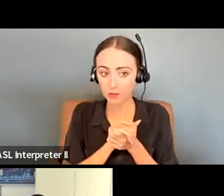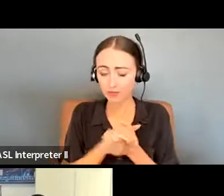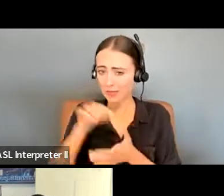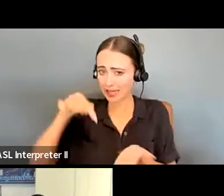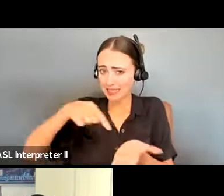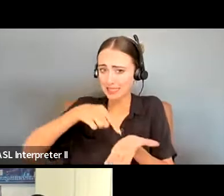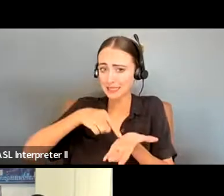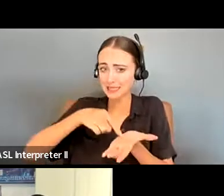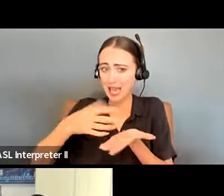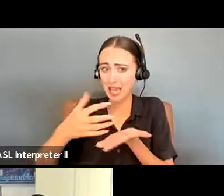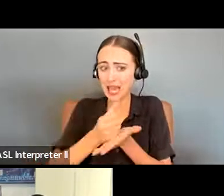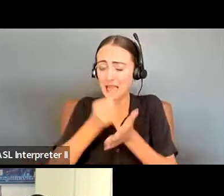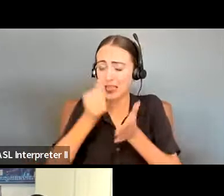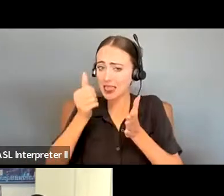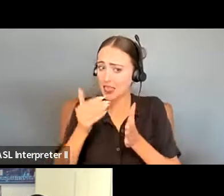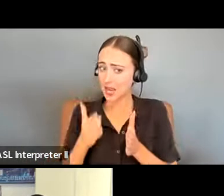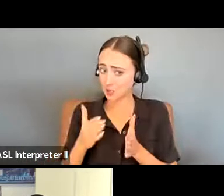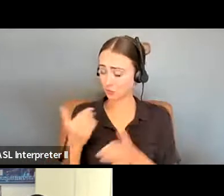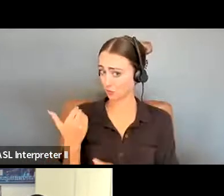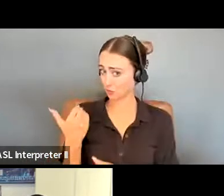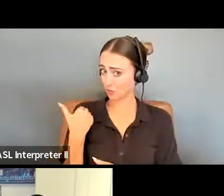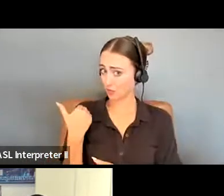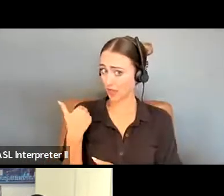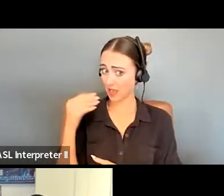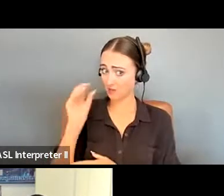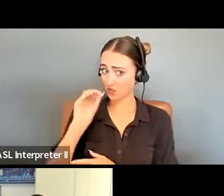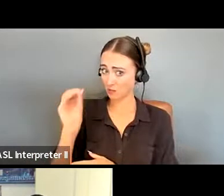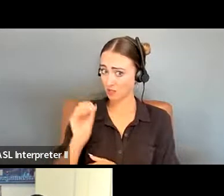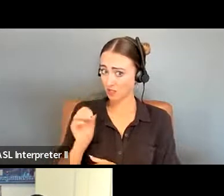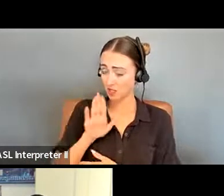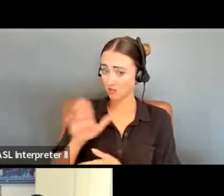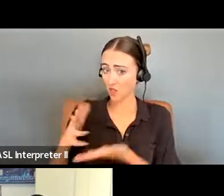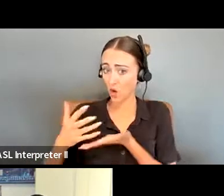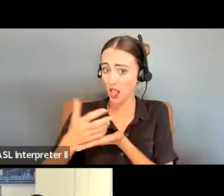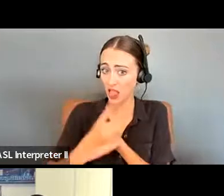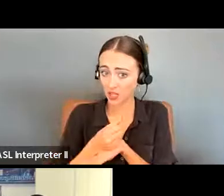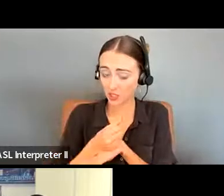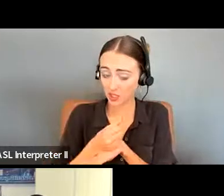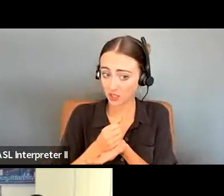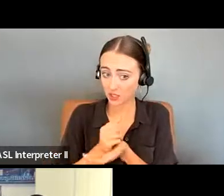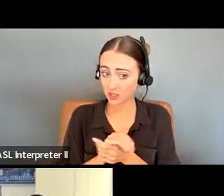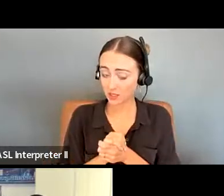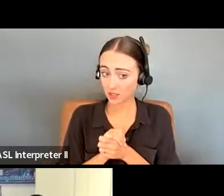debt collectors, do they get a percentage of what they collect?